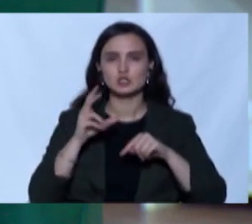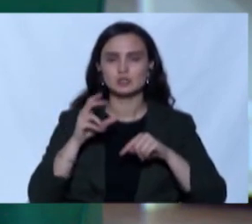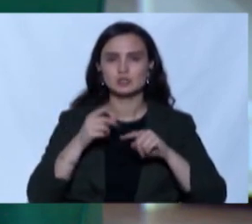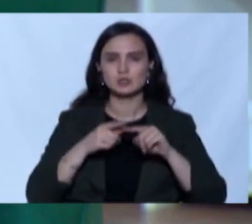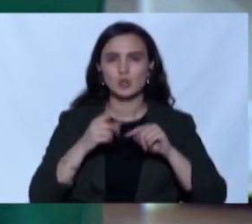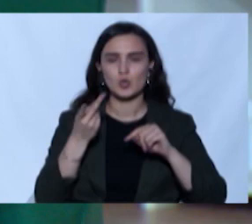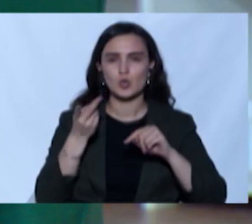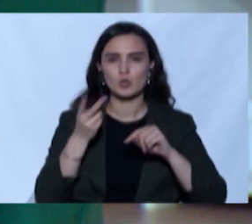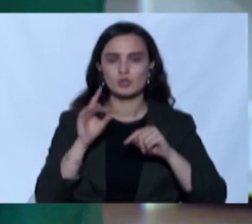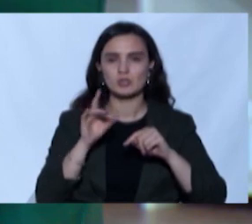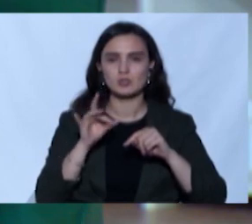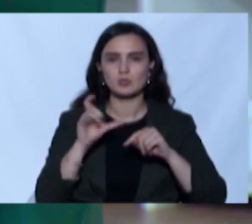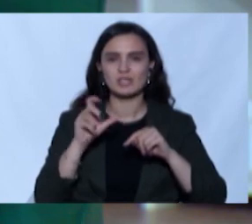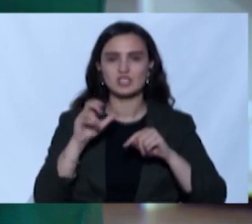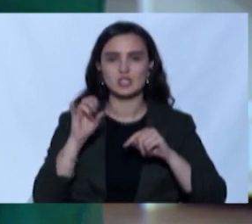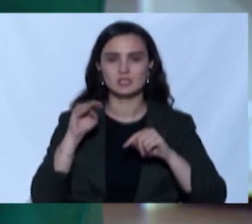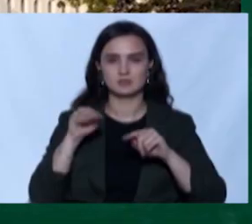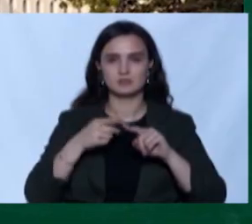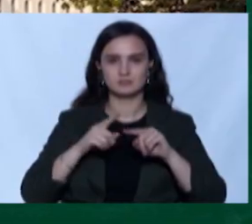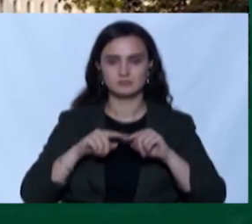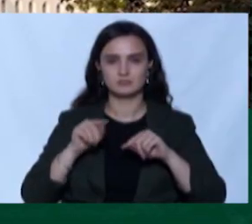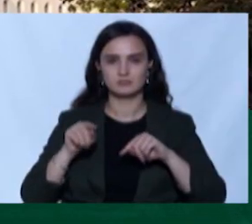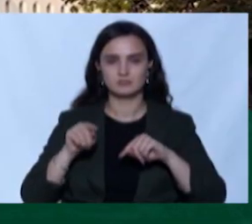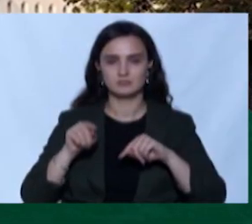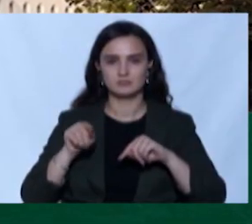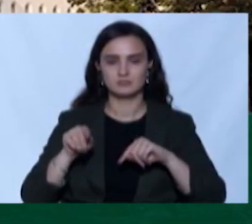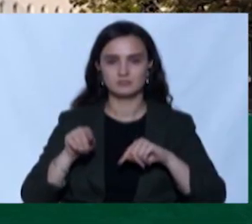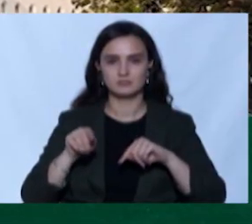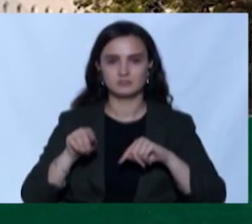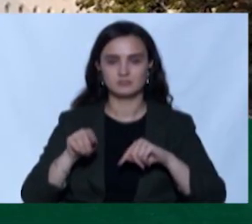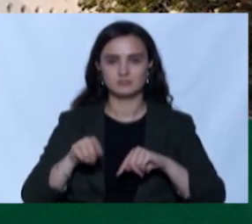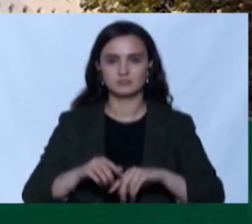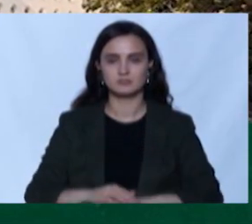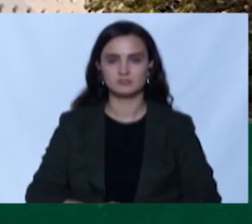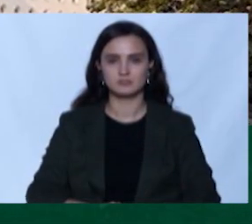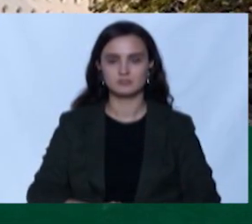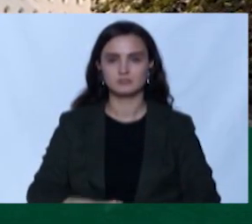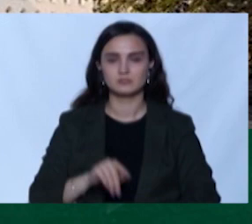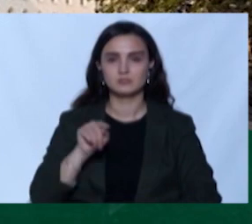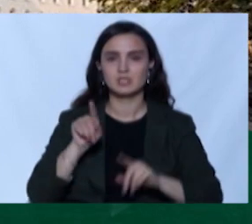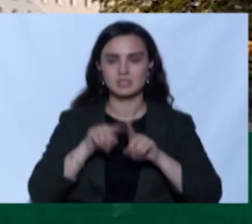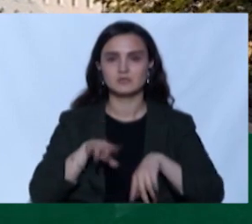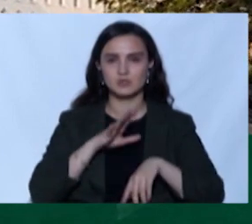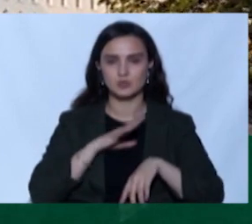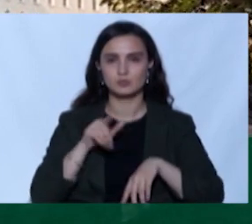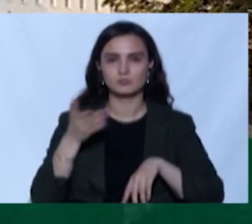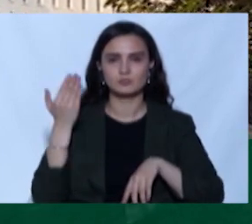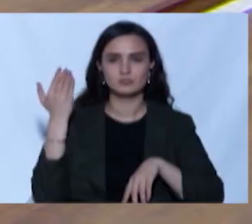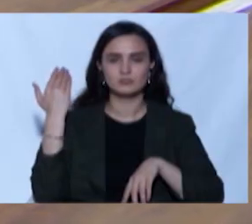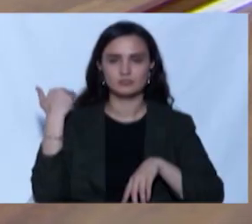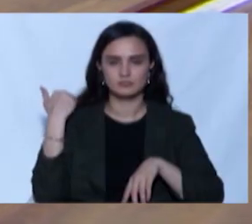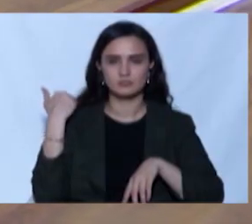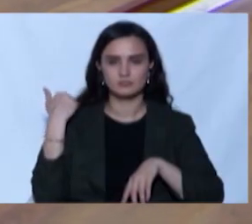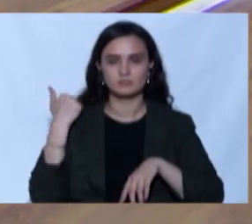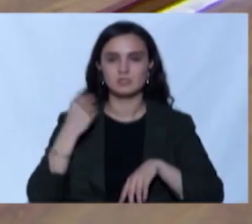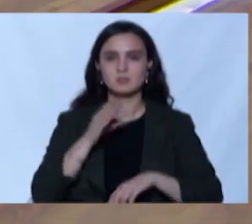to Prince Regent, a rather decadent man himself, but it was also a decadent time for the wealthy